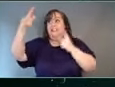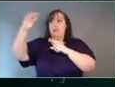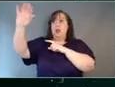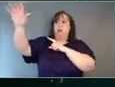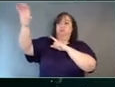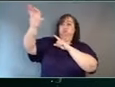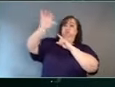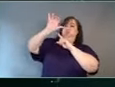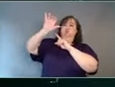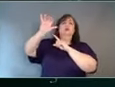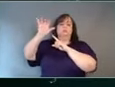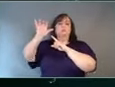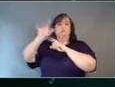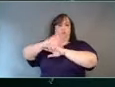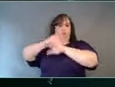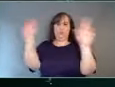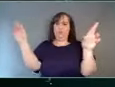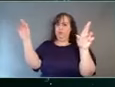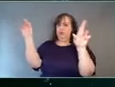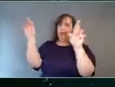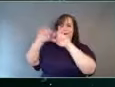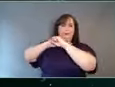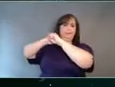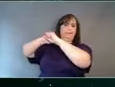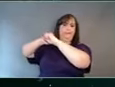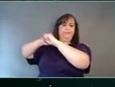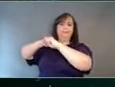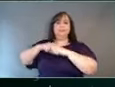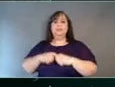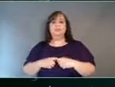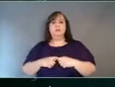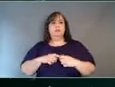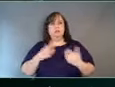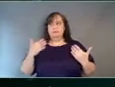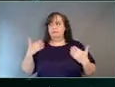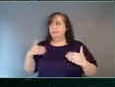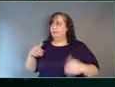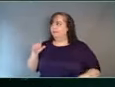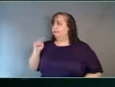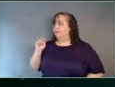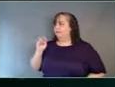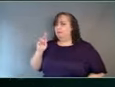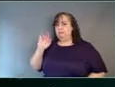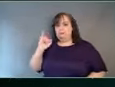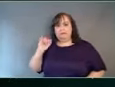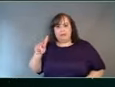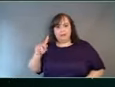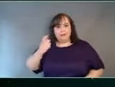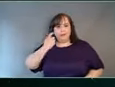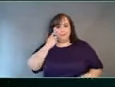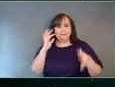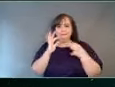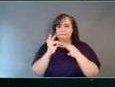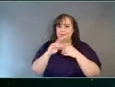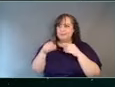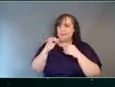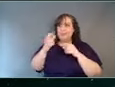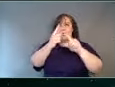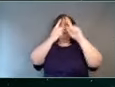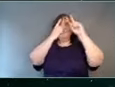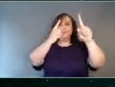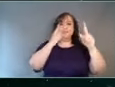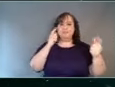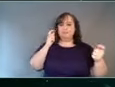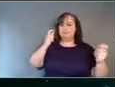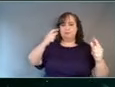Okay, so Tarek just mentioned a mission to change an asteroid's orbit. It sounds like science fiction that NASA